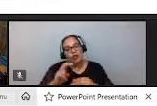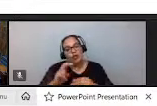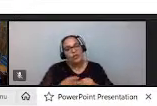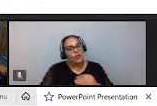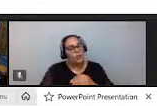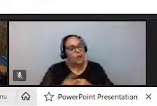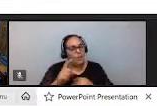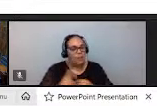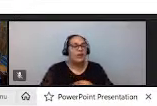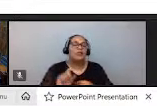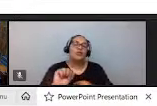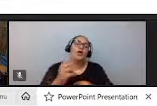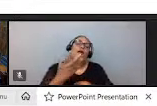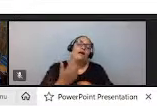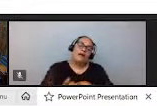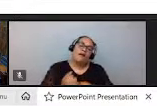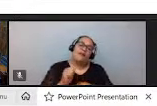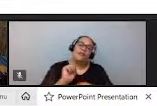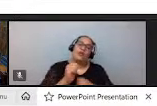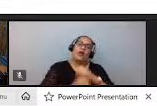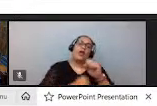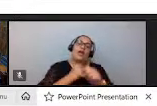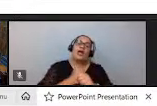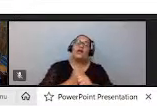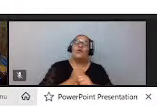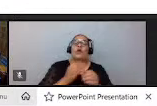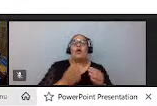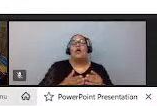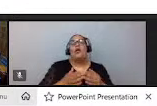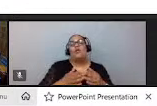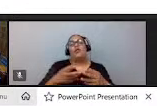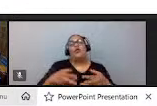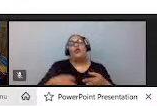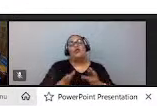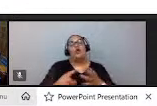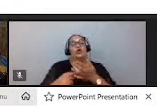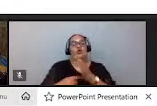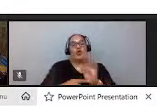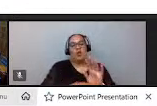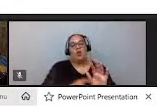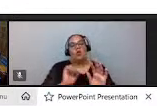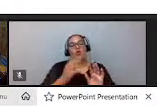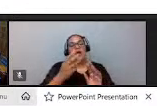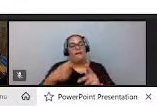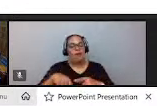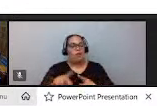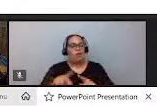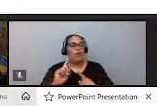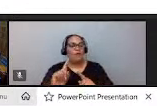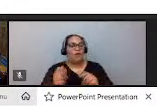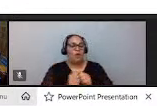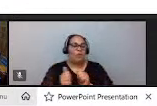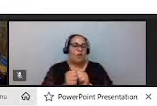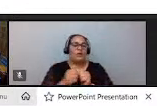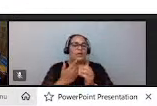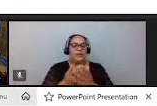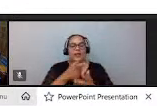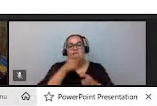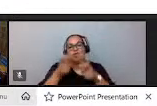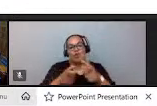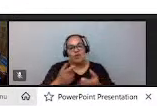come ahead there is then at the annual Port consultative annual Road show there's the opportunity for our stakeholders to